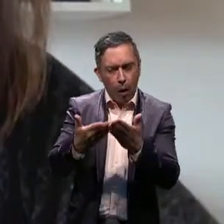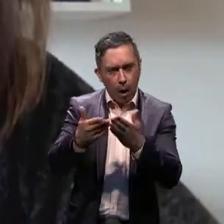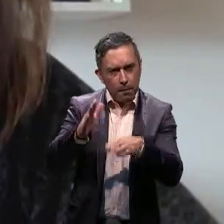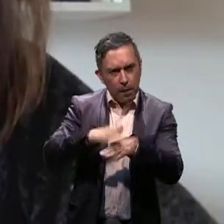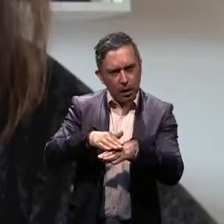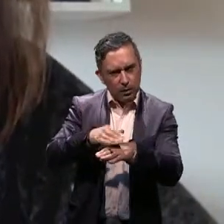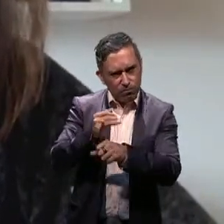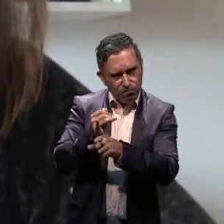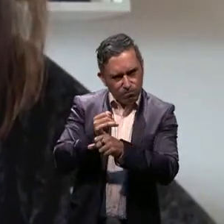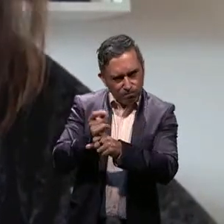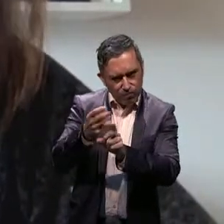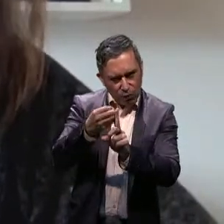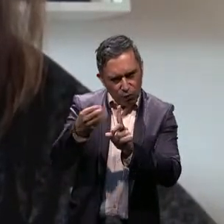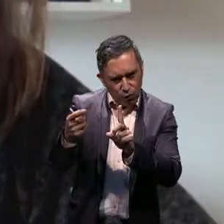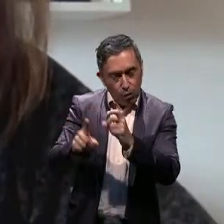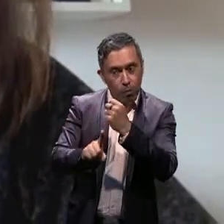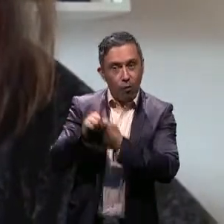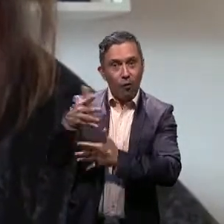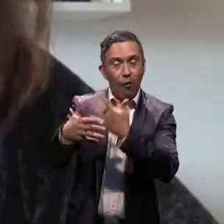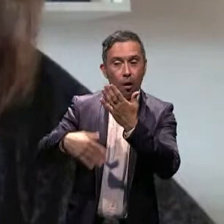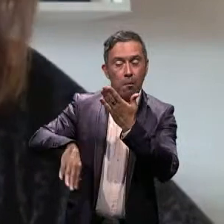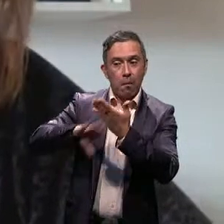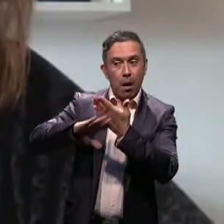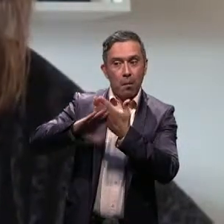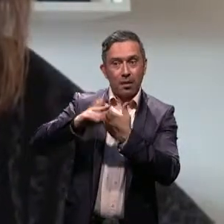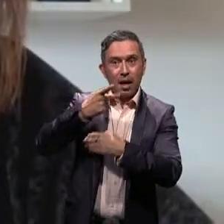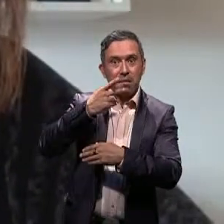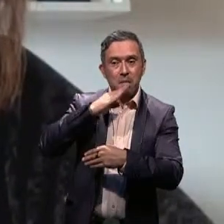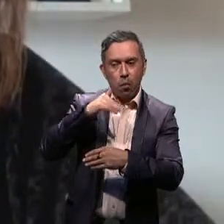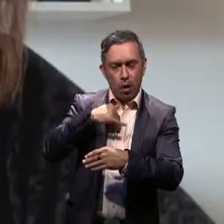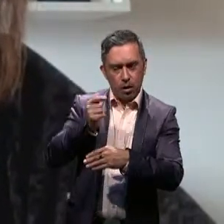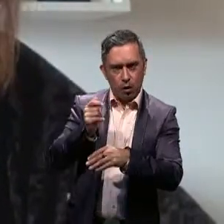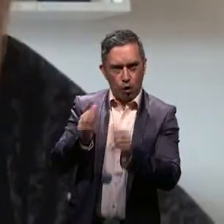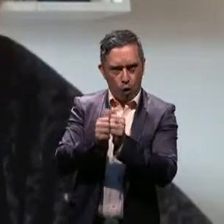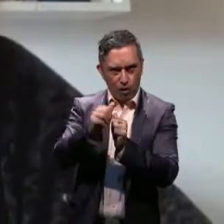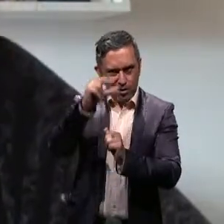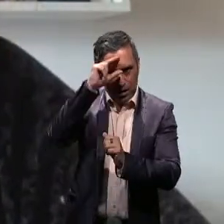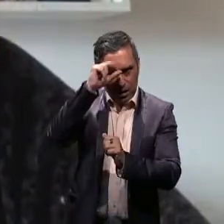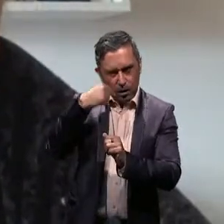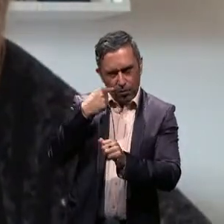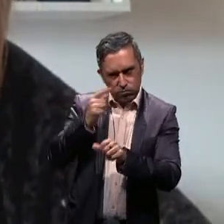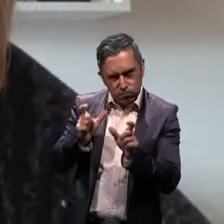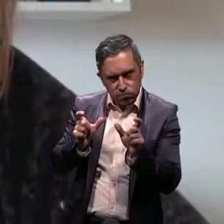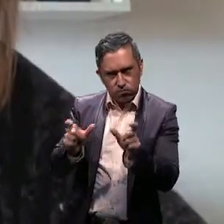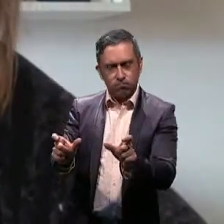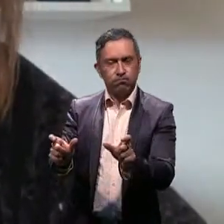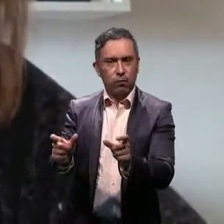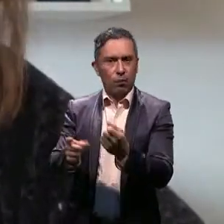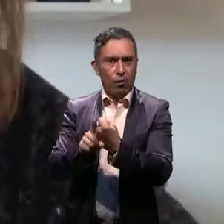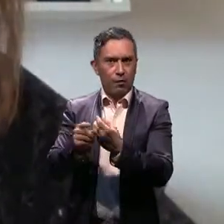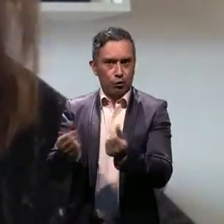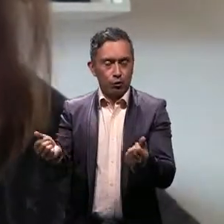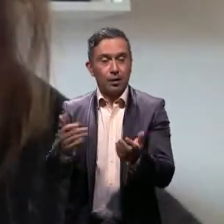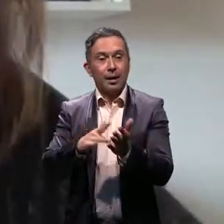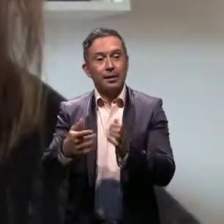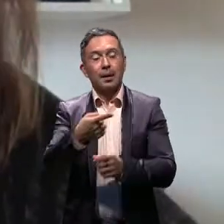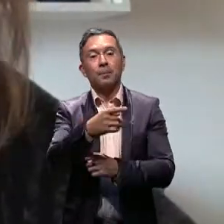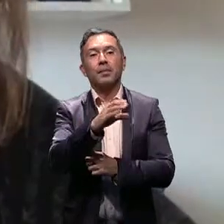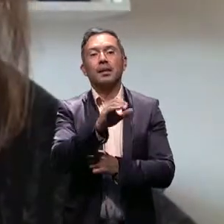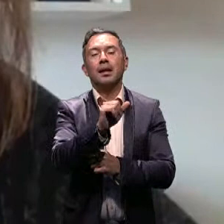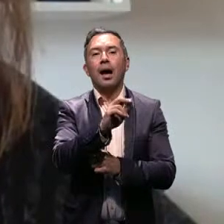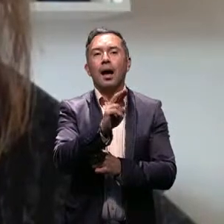systematic in the way we deal with it so we can do it in the most intelligent way possible. Thank you very much.